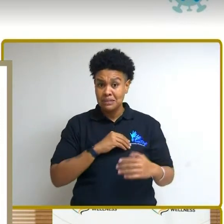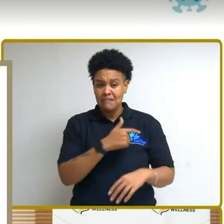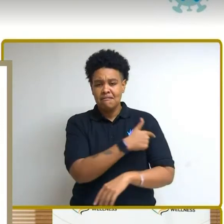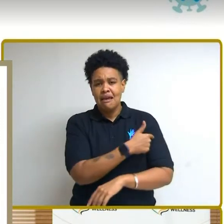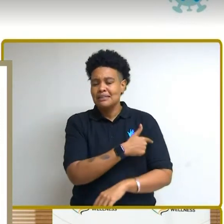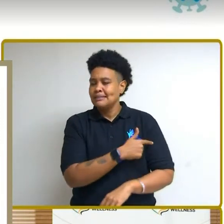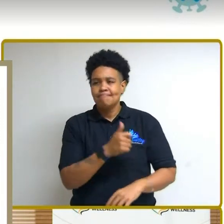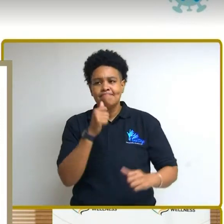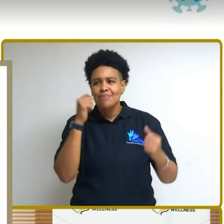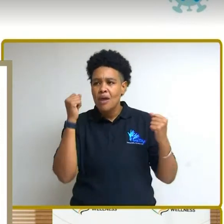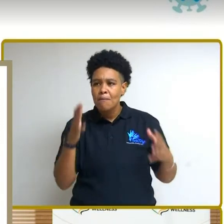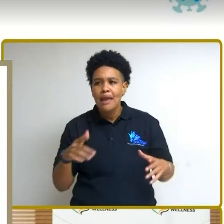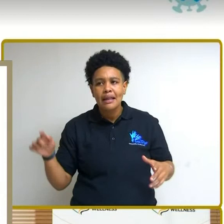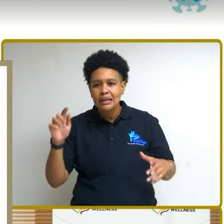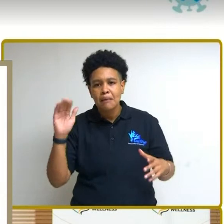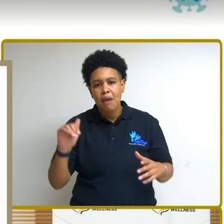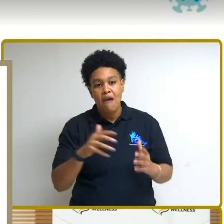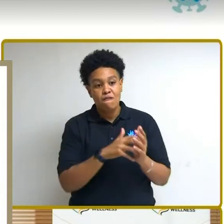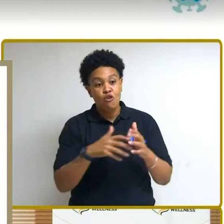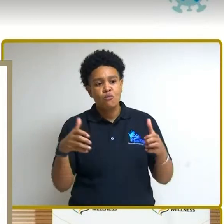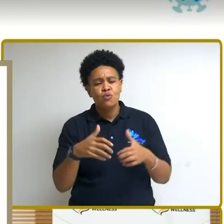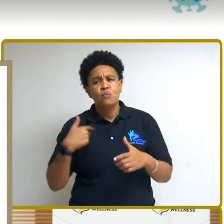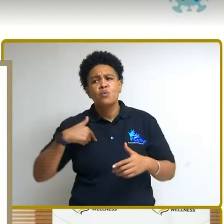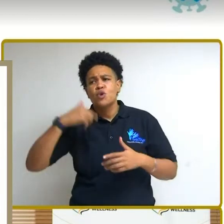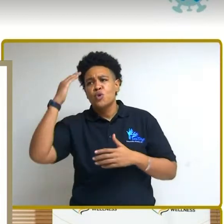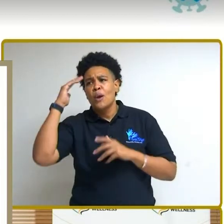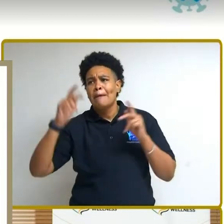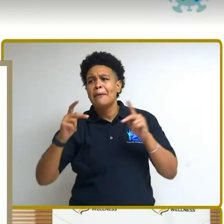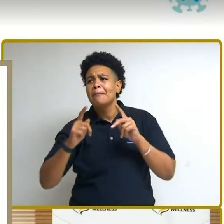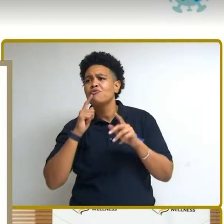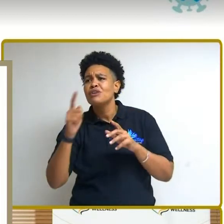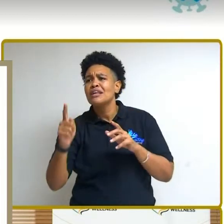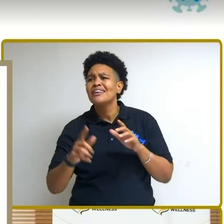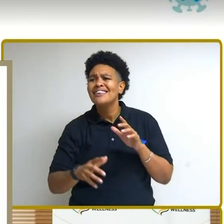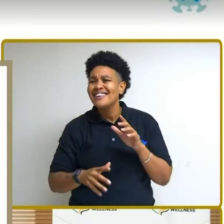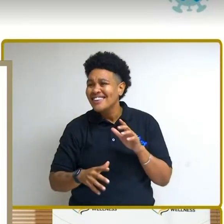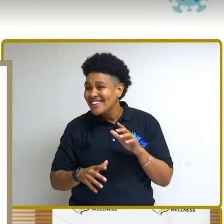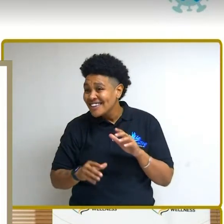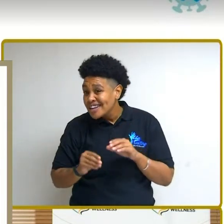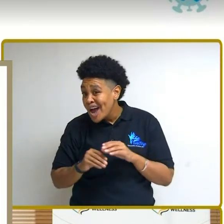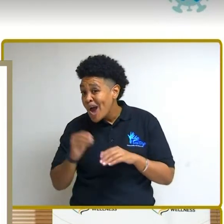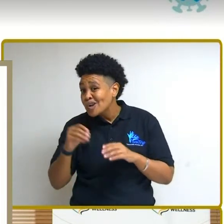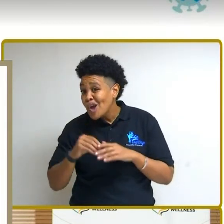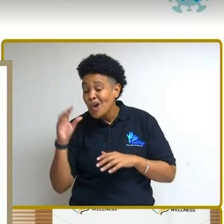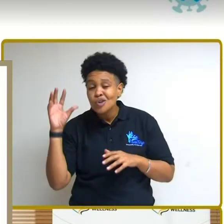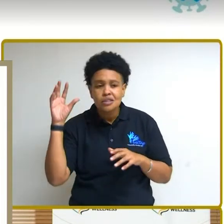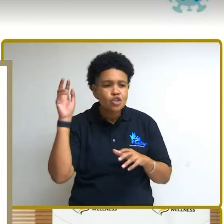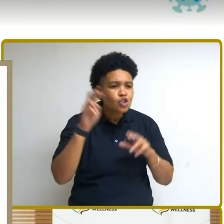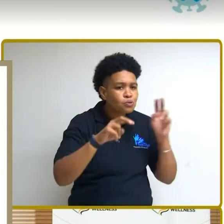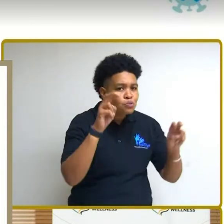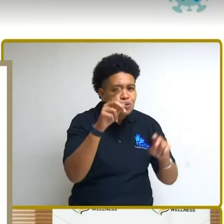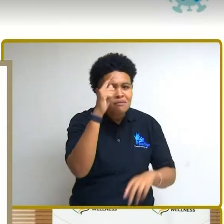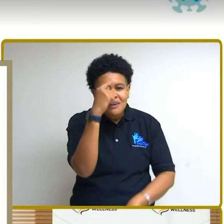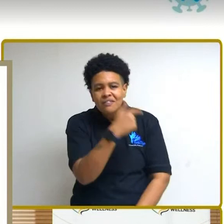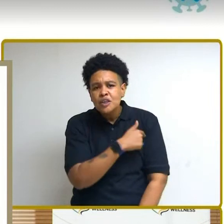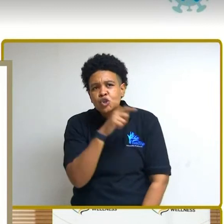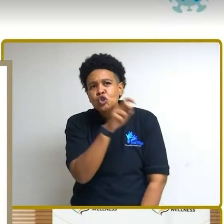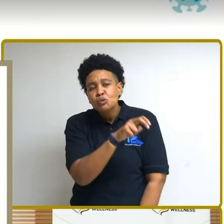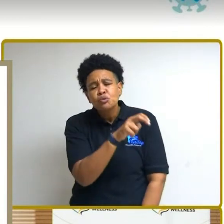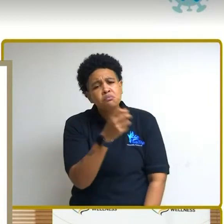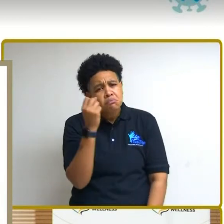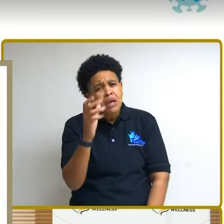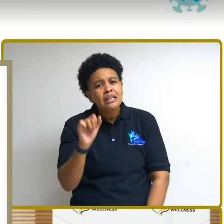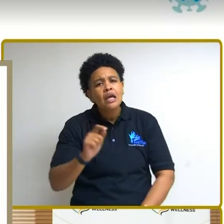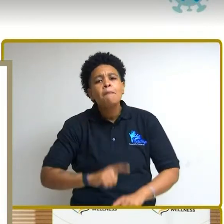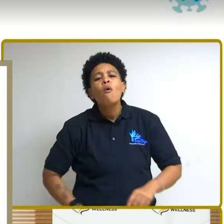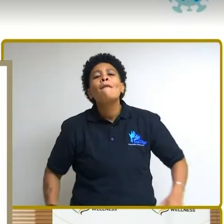our vulnerable groups. Now, we know that persons have been coming out, but we still need persons to come out more to ensure